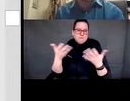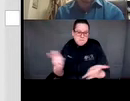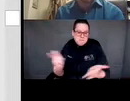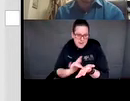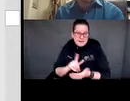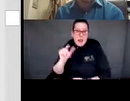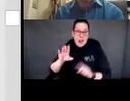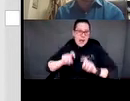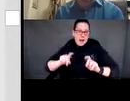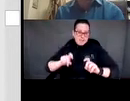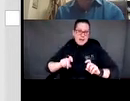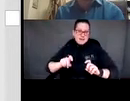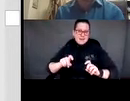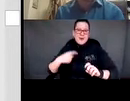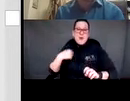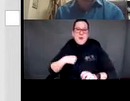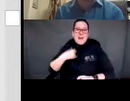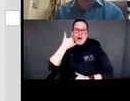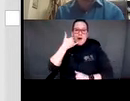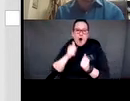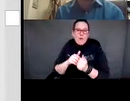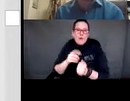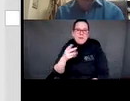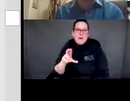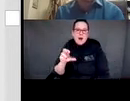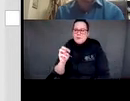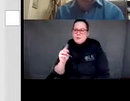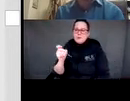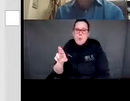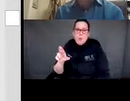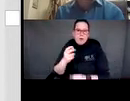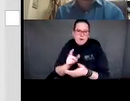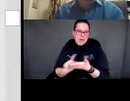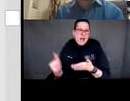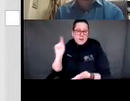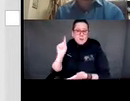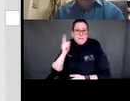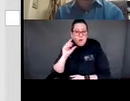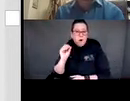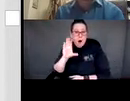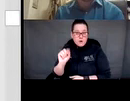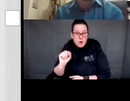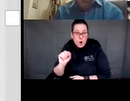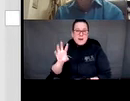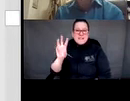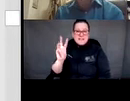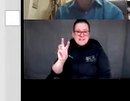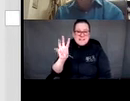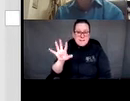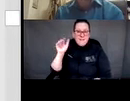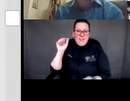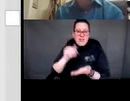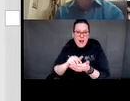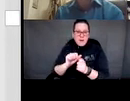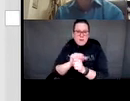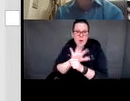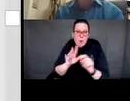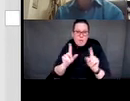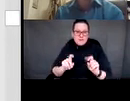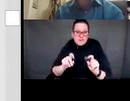really strong. We were on a call with Dr. Smoller last week in pathology. In the month of October, we did 65,000 COVID